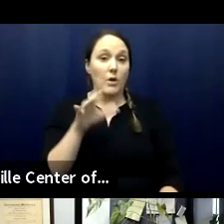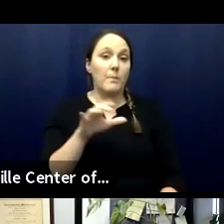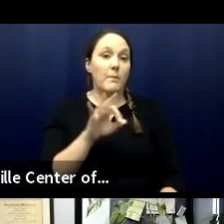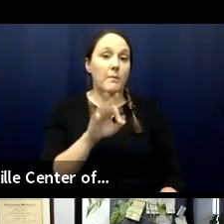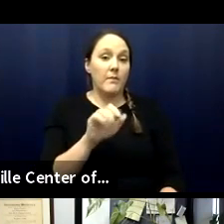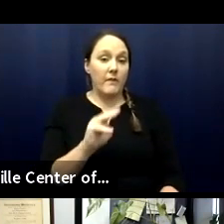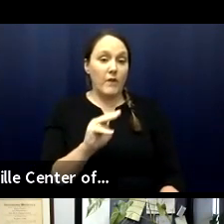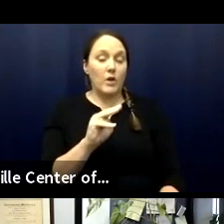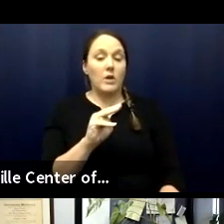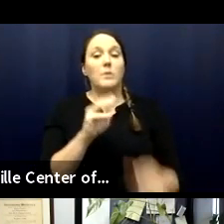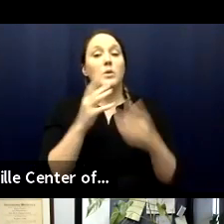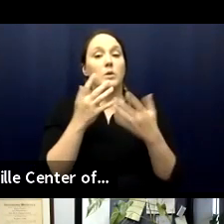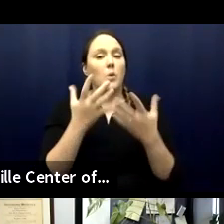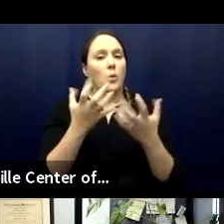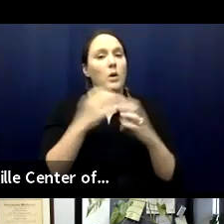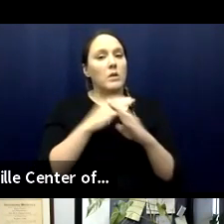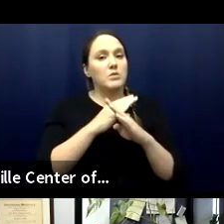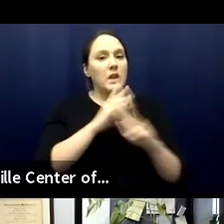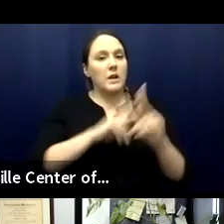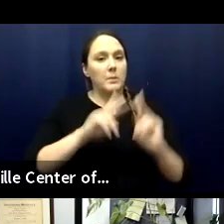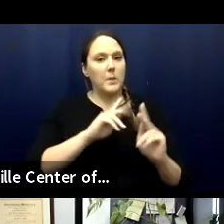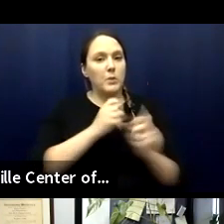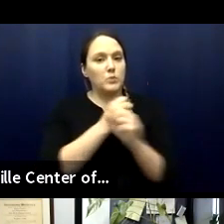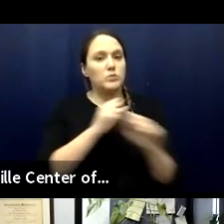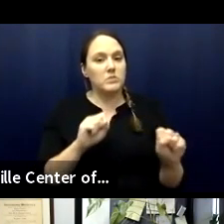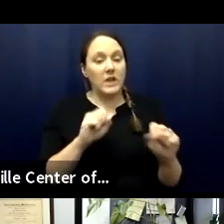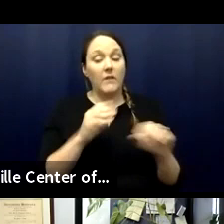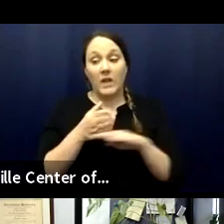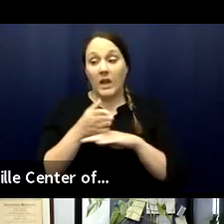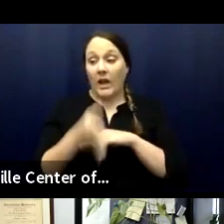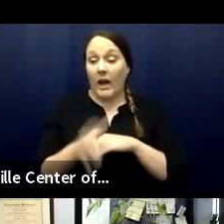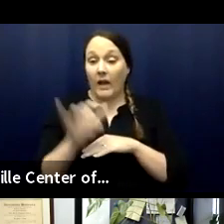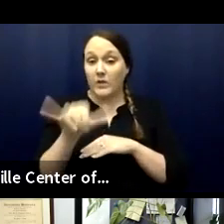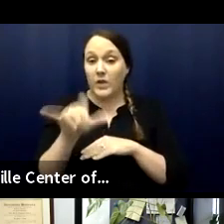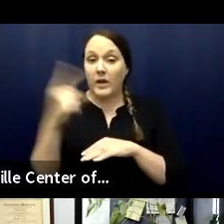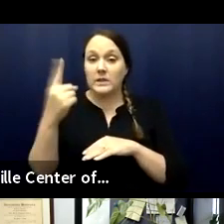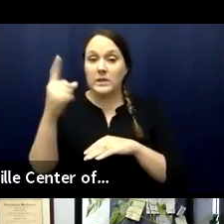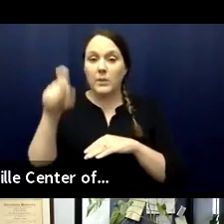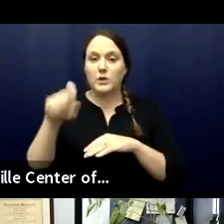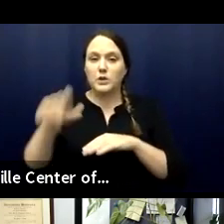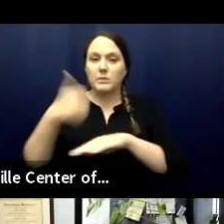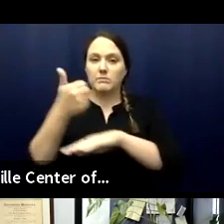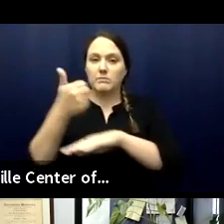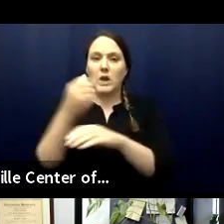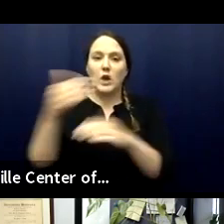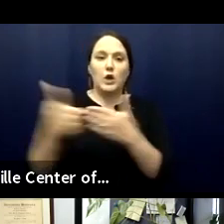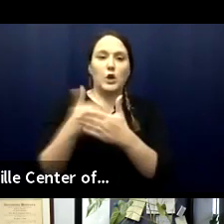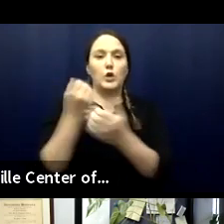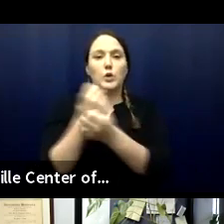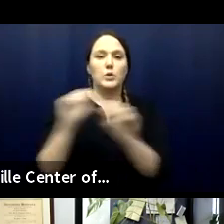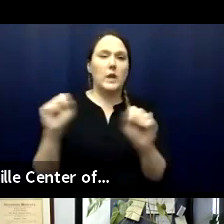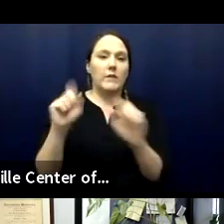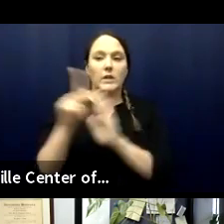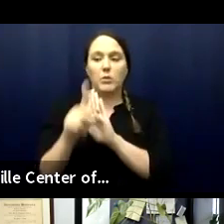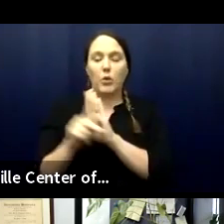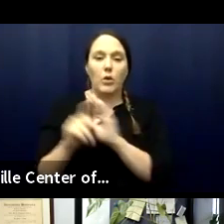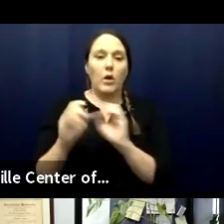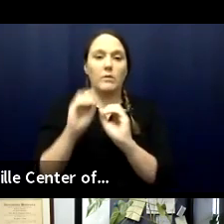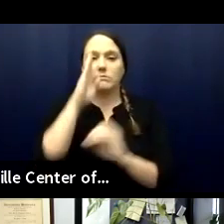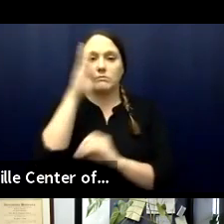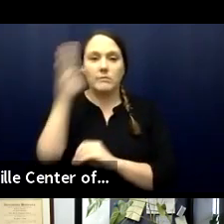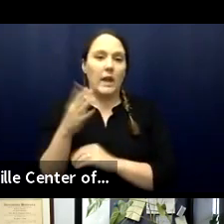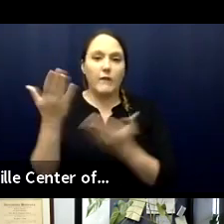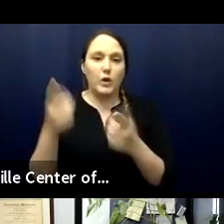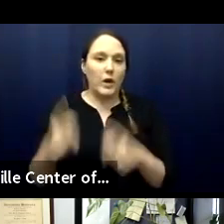people safe, afterwards, there should have been something put in place, some new safety protocol, and that was never happened. It was just a smear